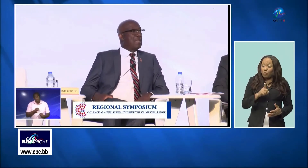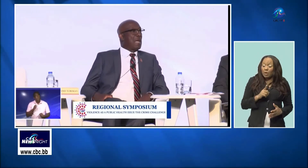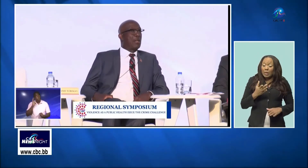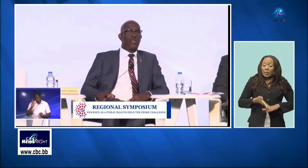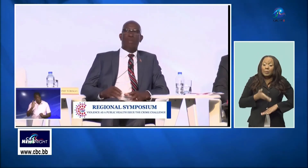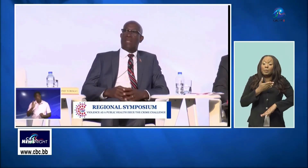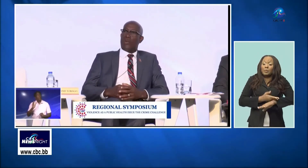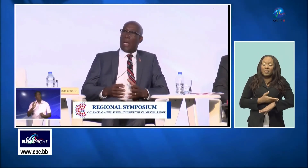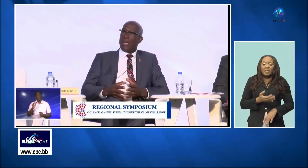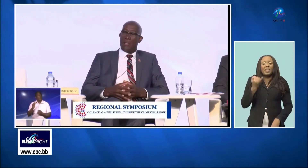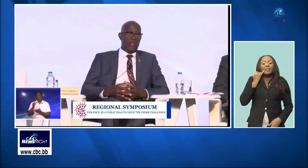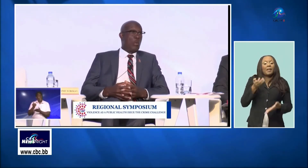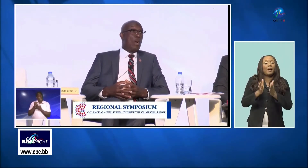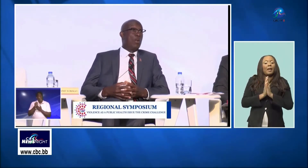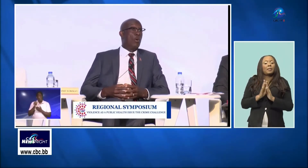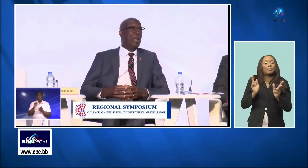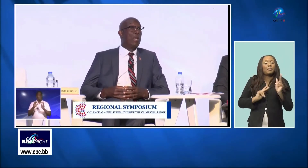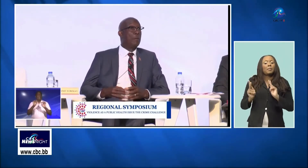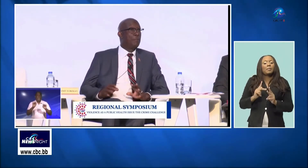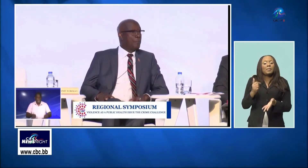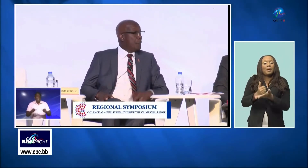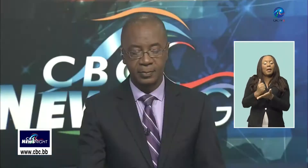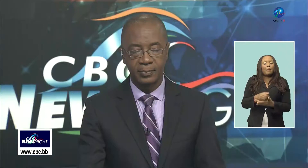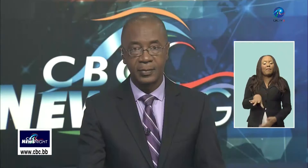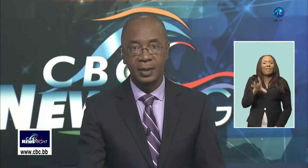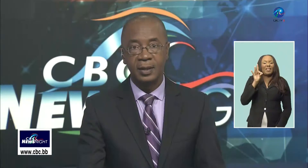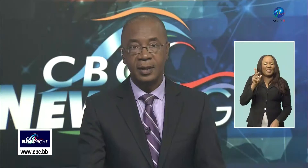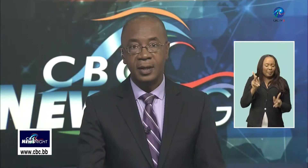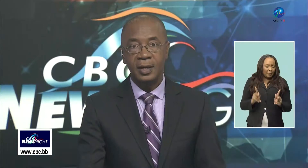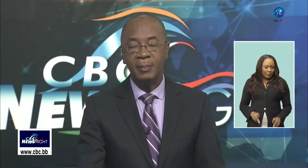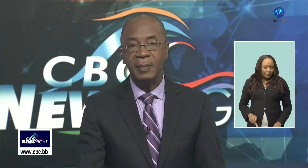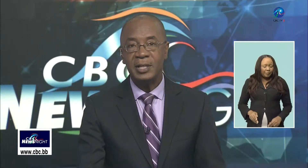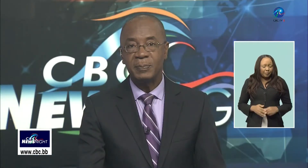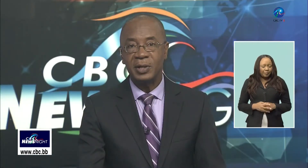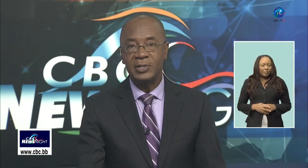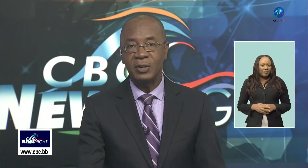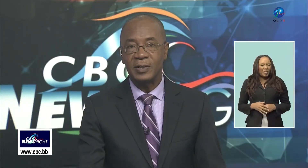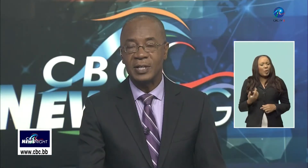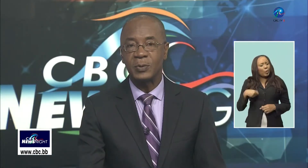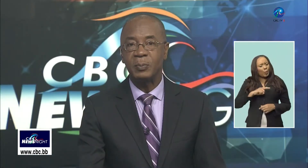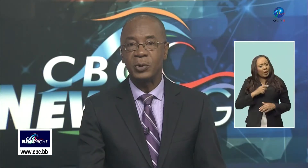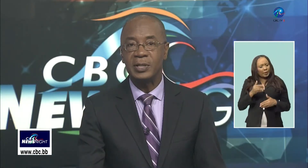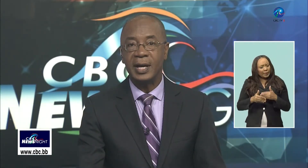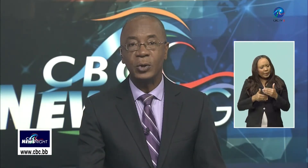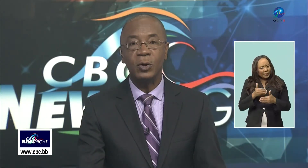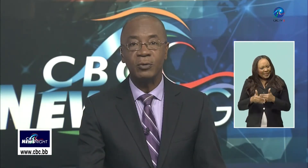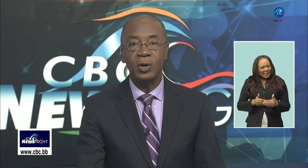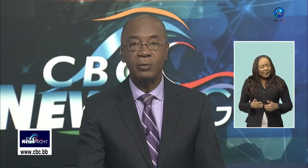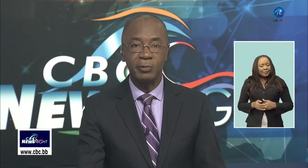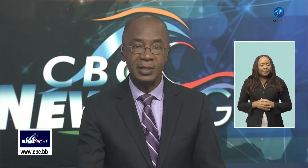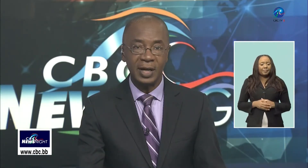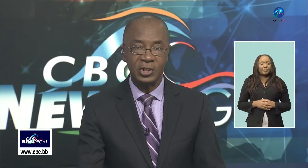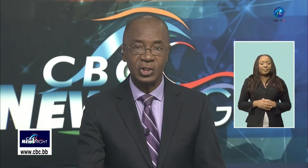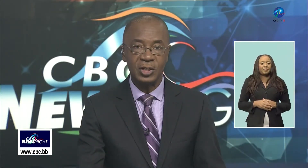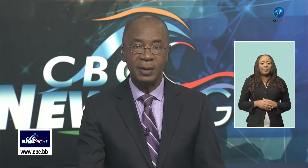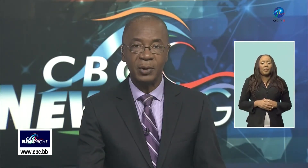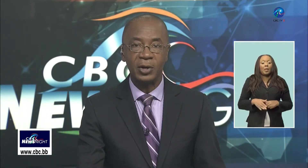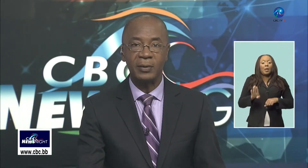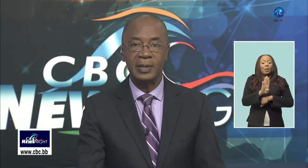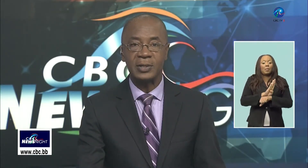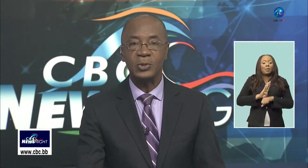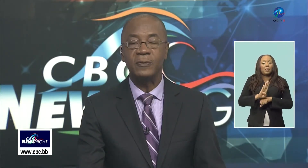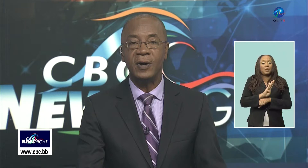finding Mr. X or Mr. Y. So we're on our way. The Barbados Police Service is reporting an overall reduction